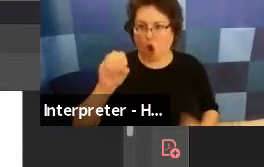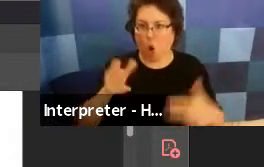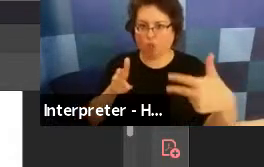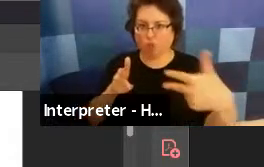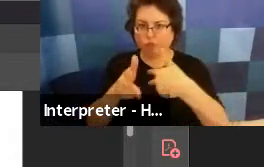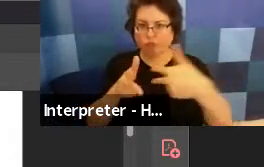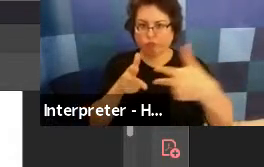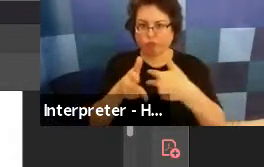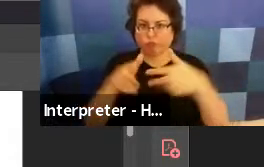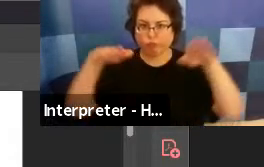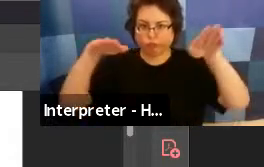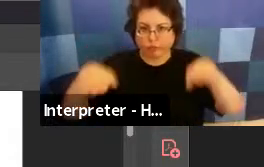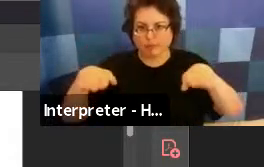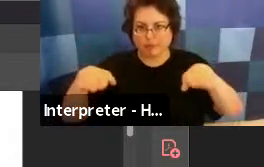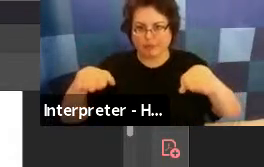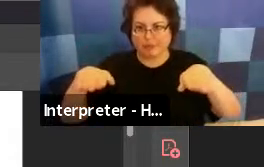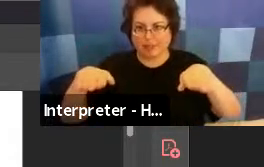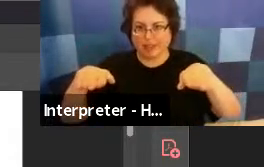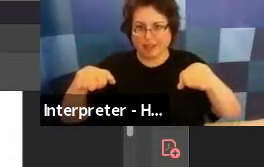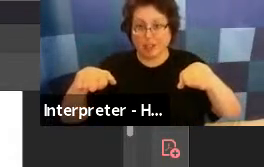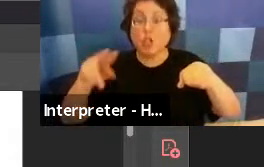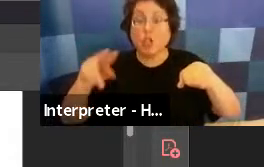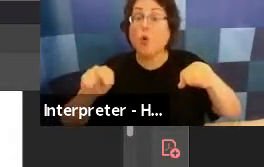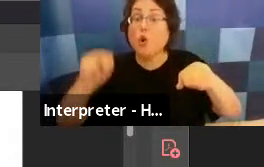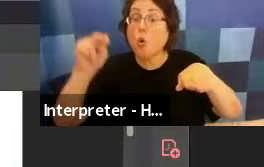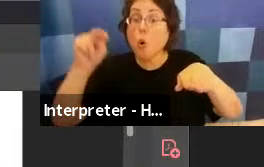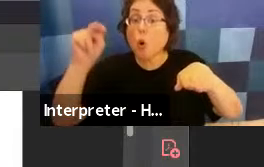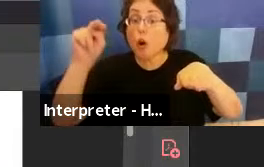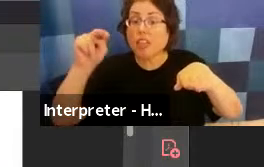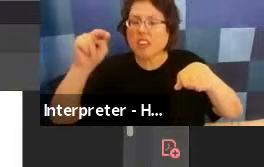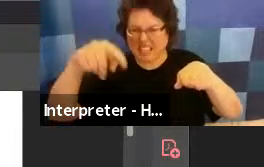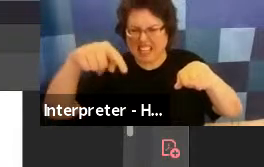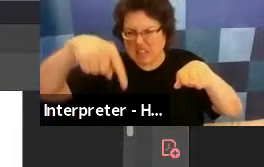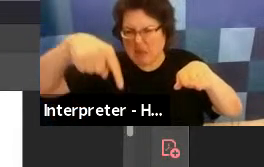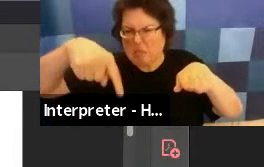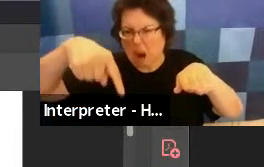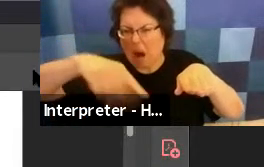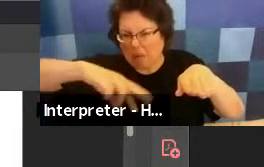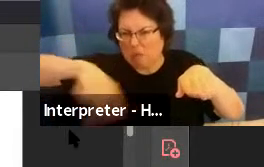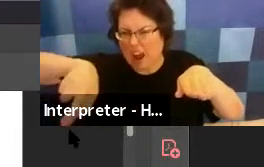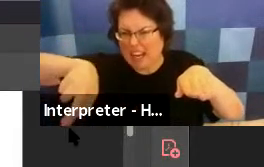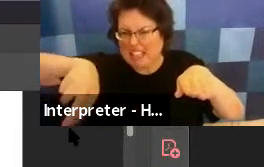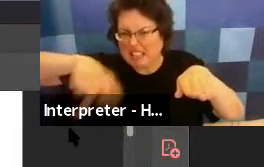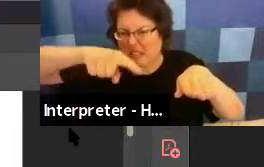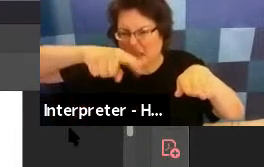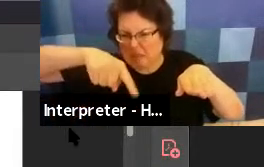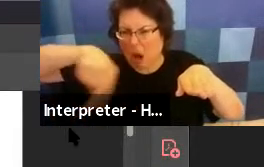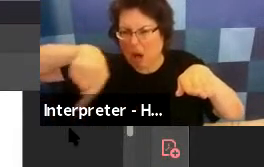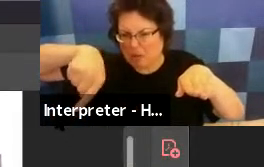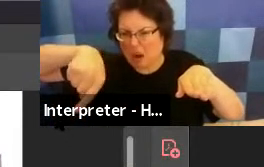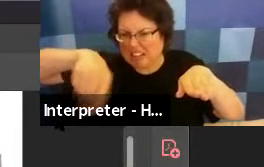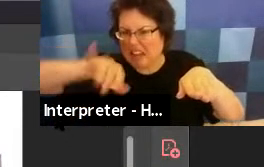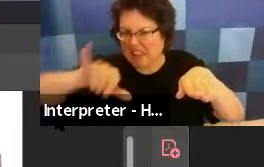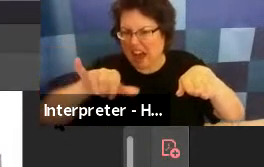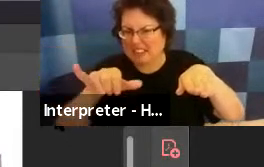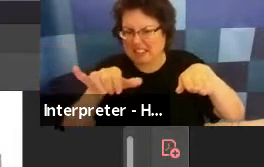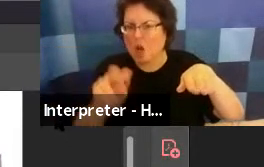you're showing north is actually in towards the bottom right of your screen. If you go to the next slide.